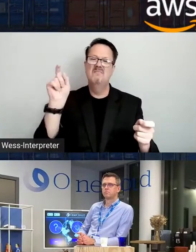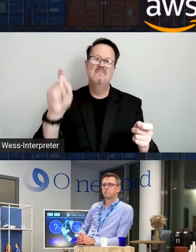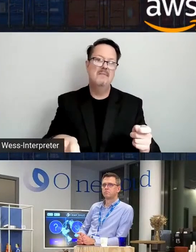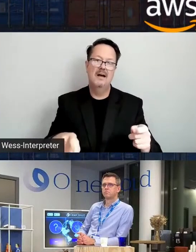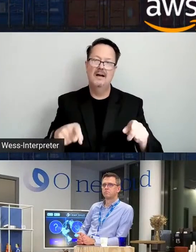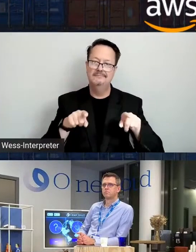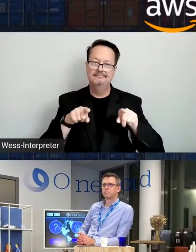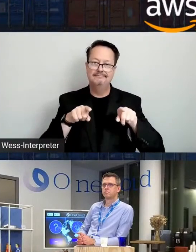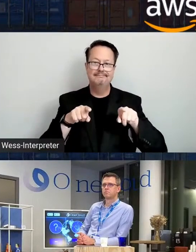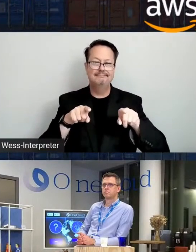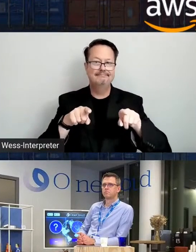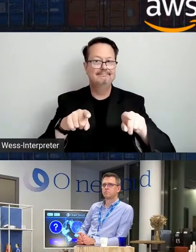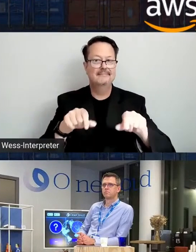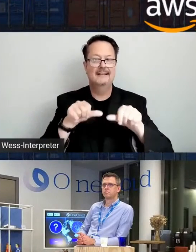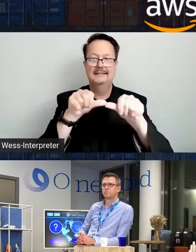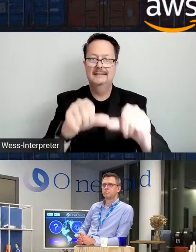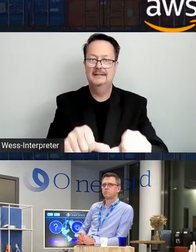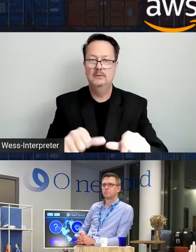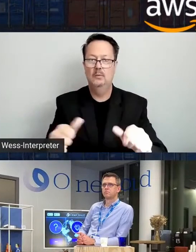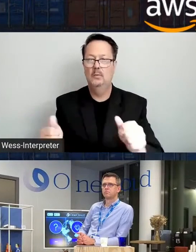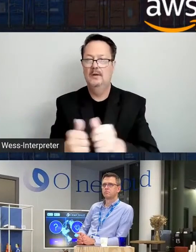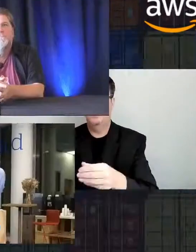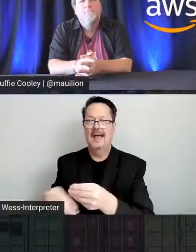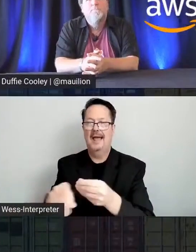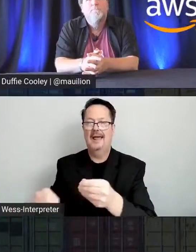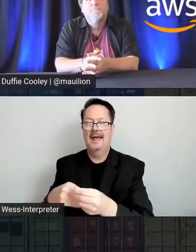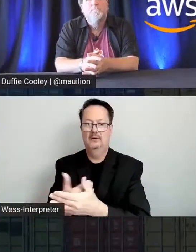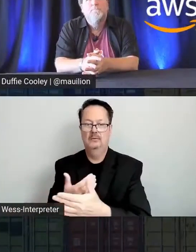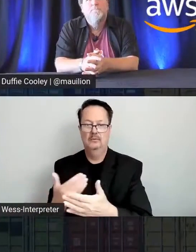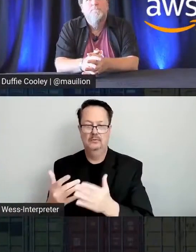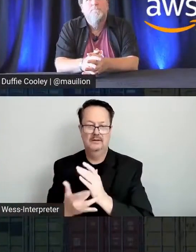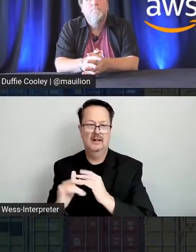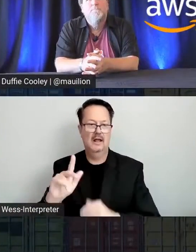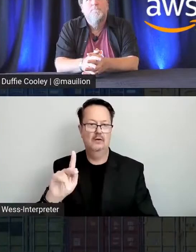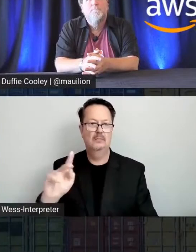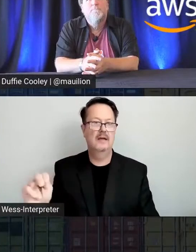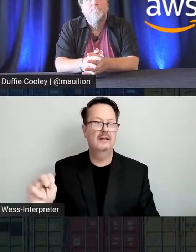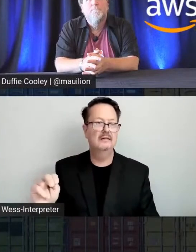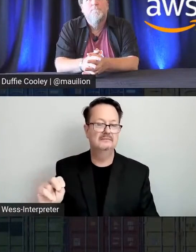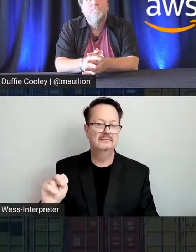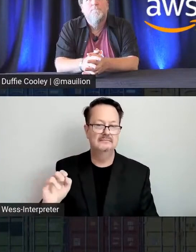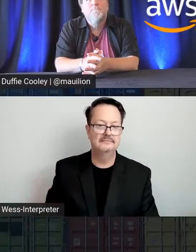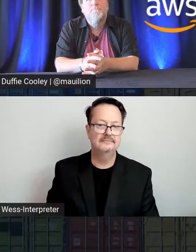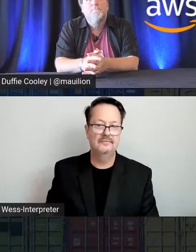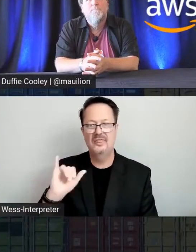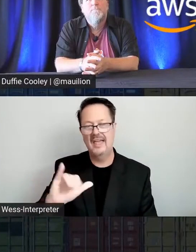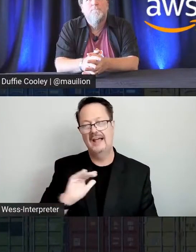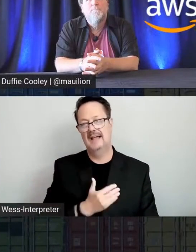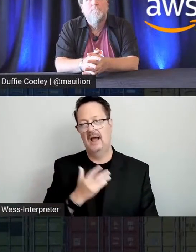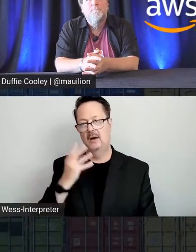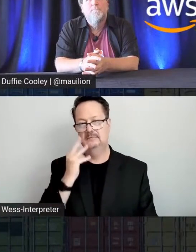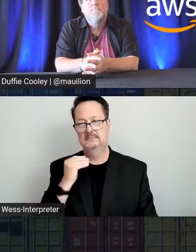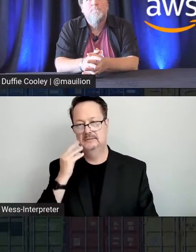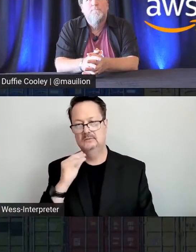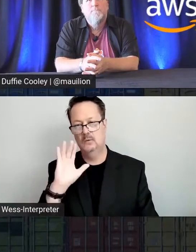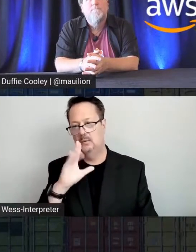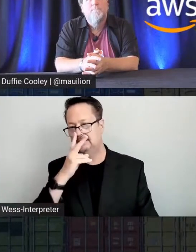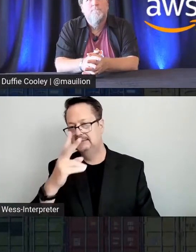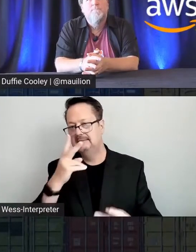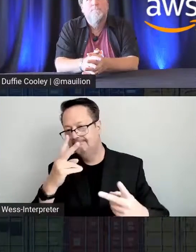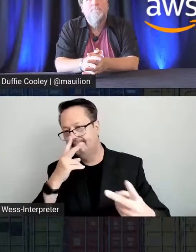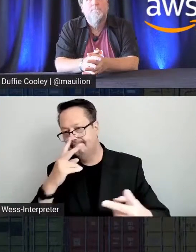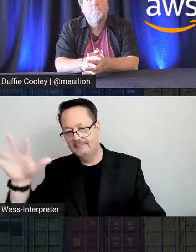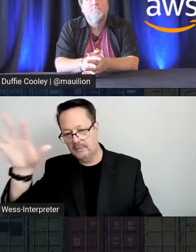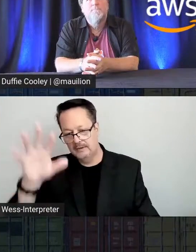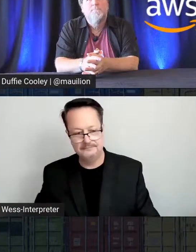coexist with new technologies such as Kubernetes. That's kind of from our experience where we see out there, what we see out